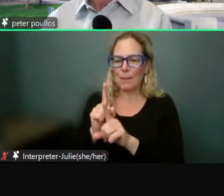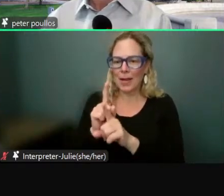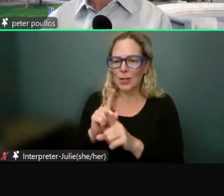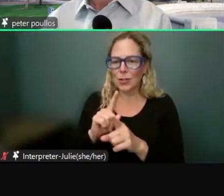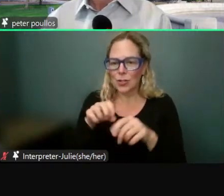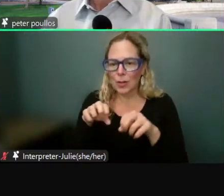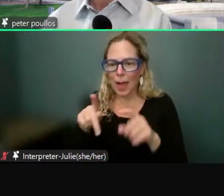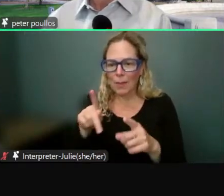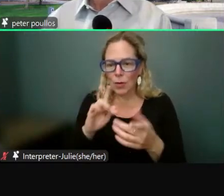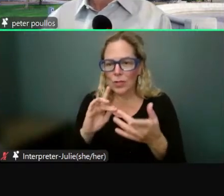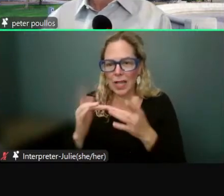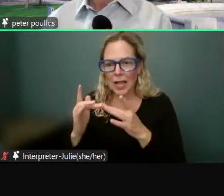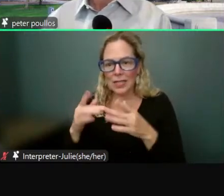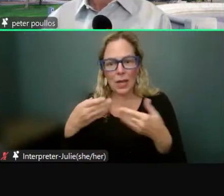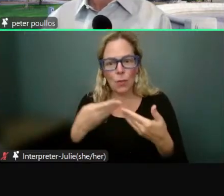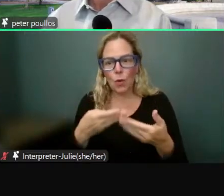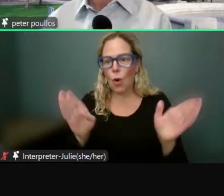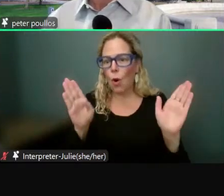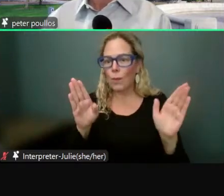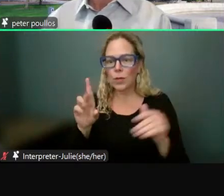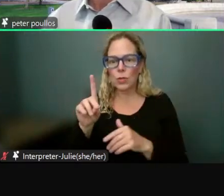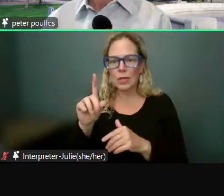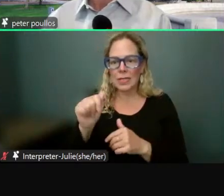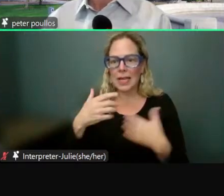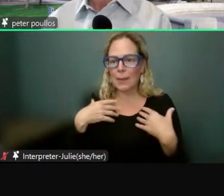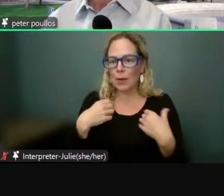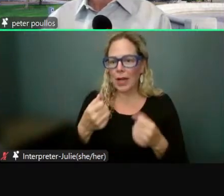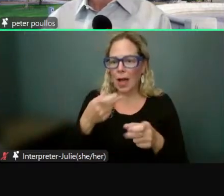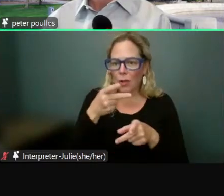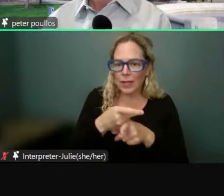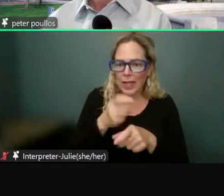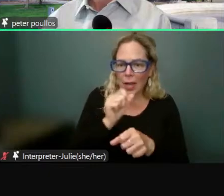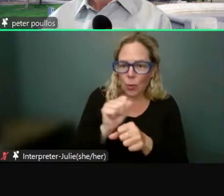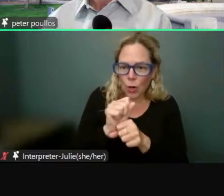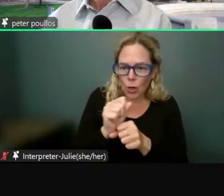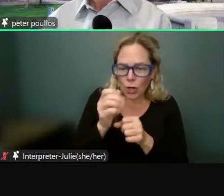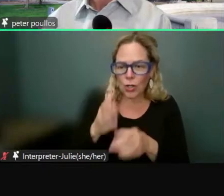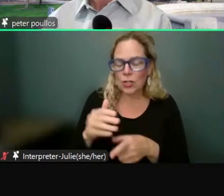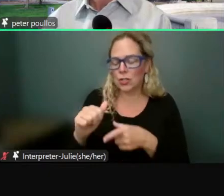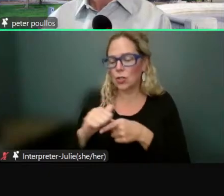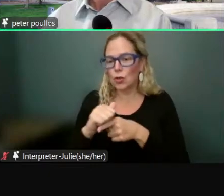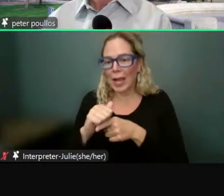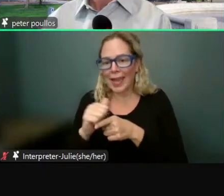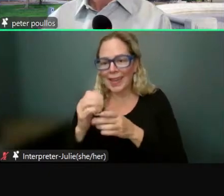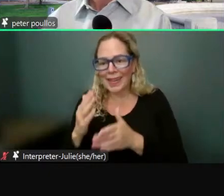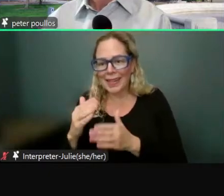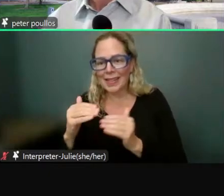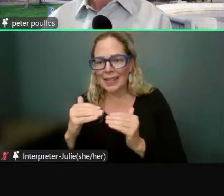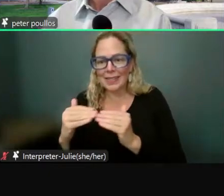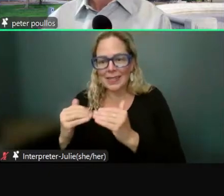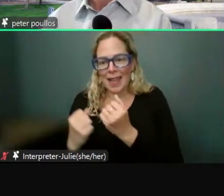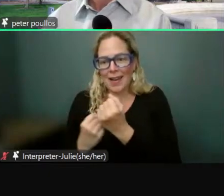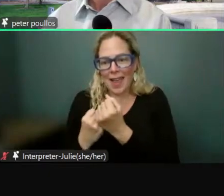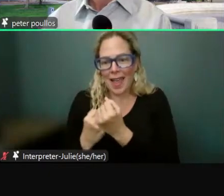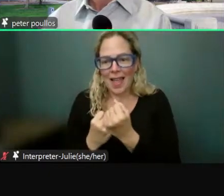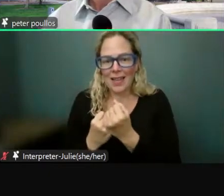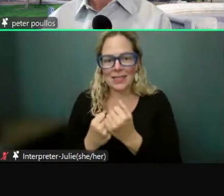open to disabled healthcare workers, trainees, and allies. There's no cost. You can email us at